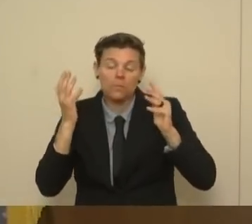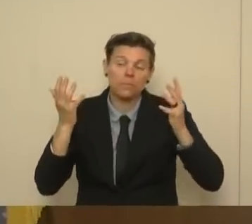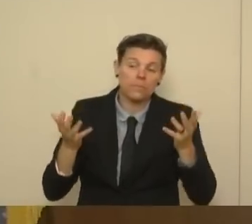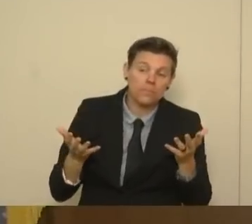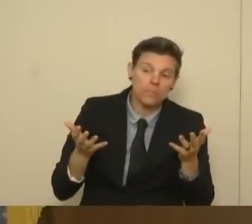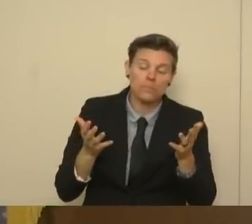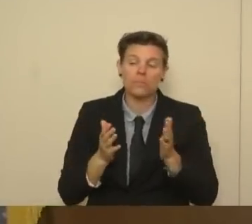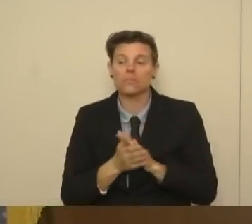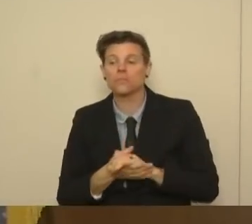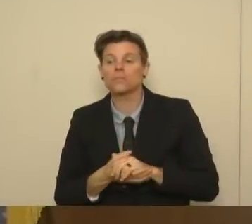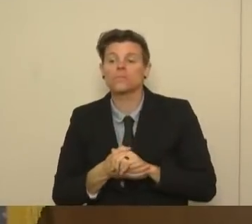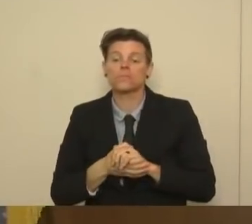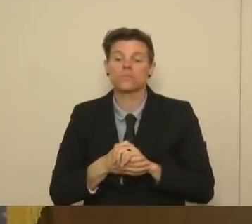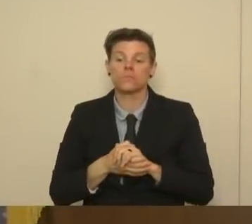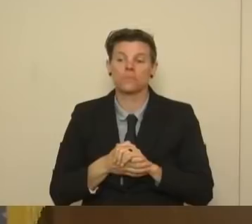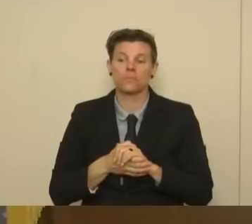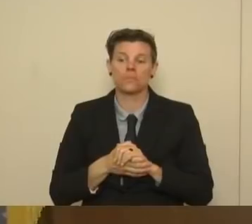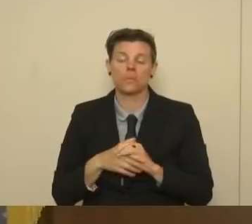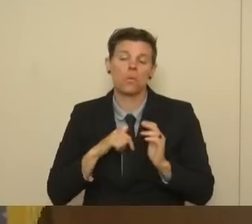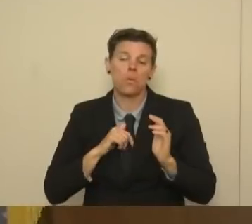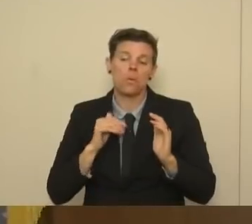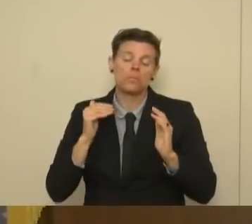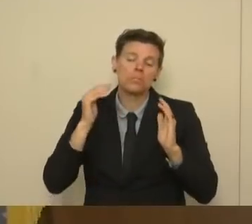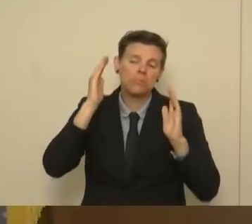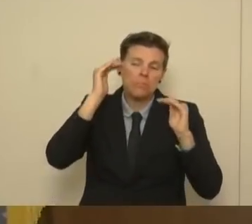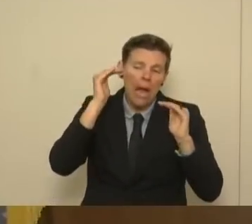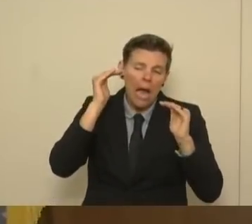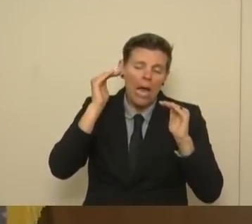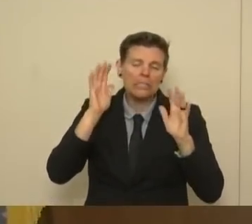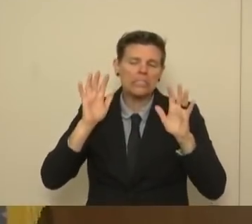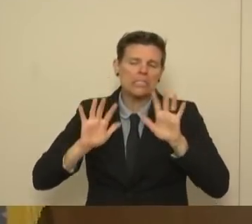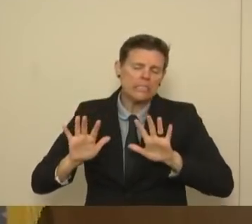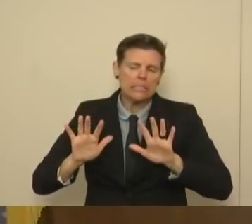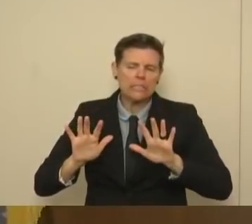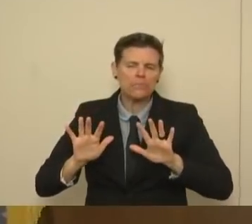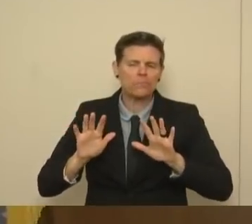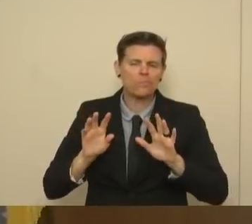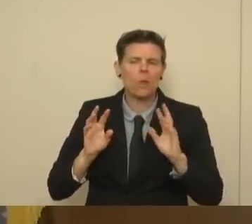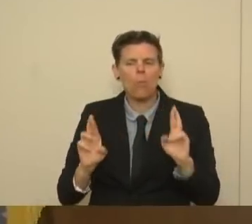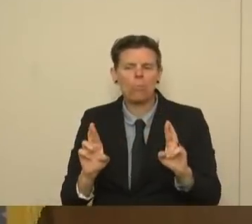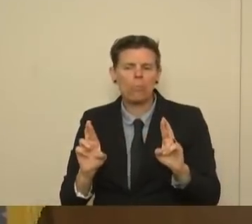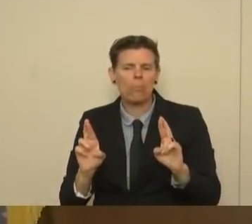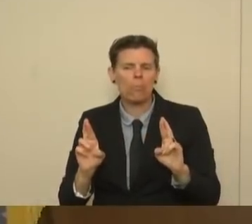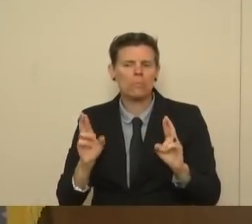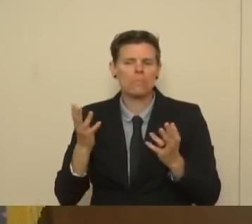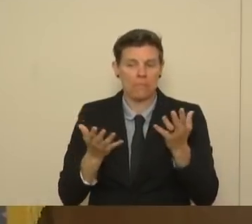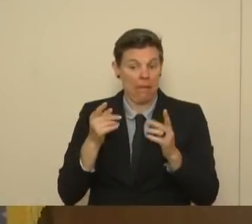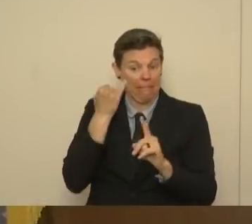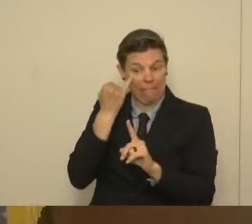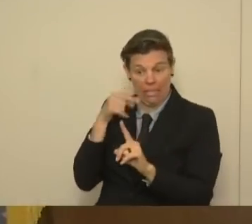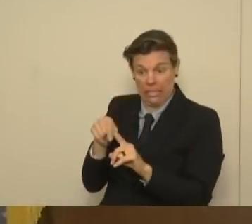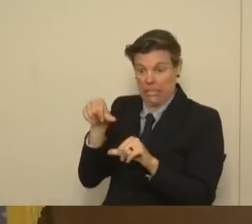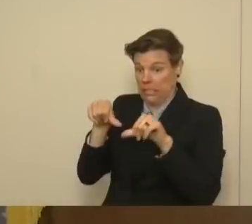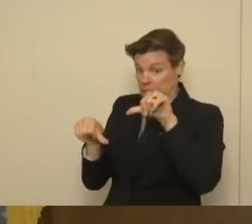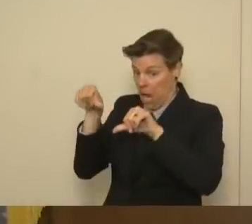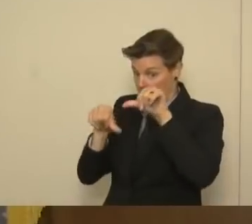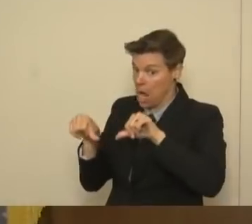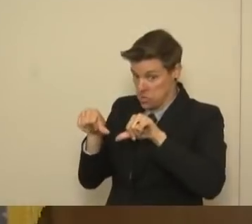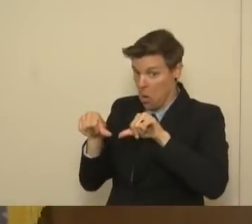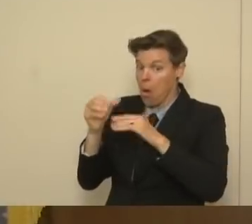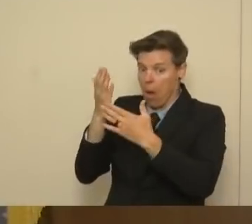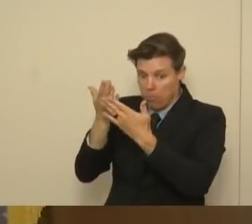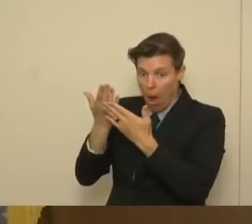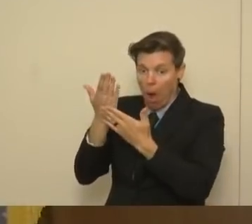engaged, I hope it is based on science and fact, debate about mandatory populations more than the